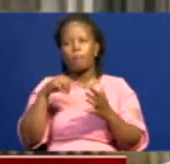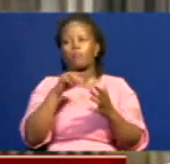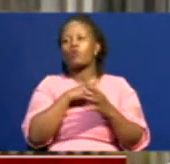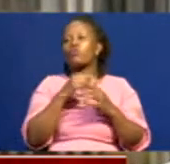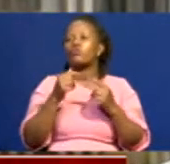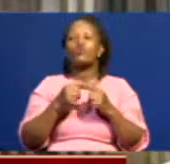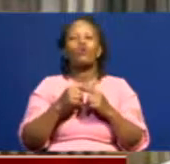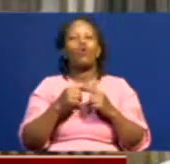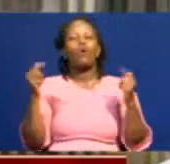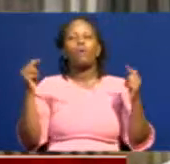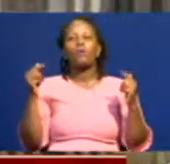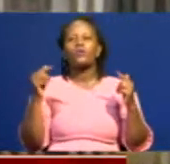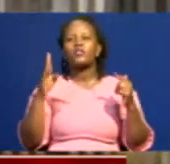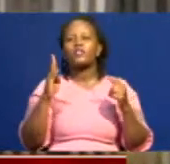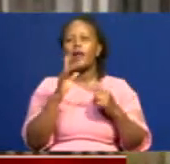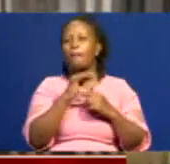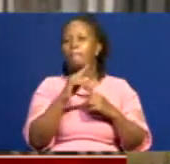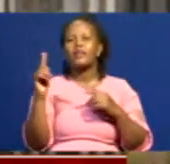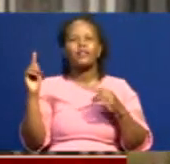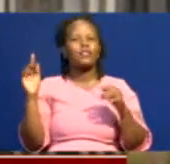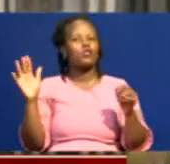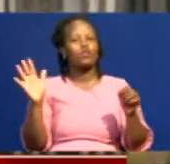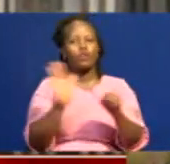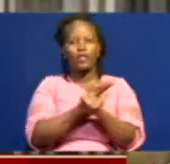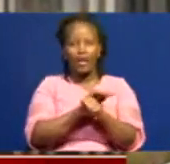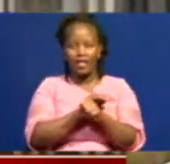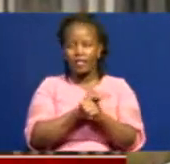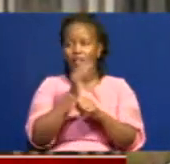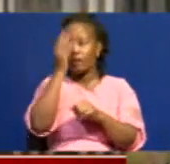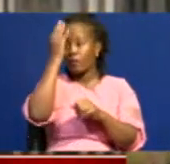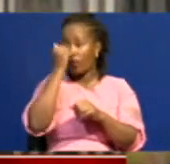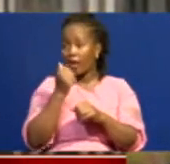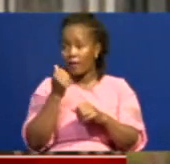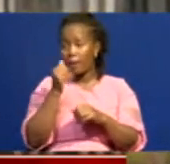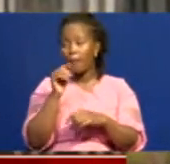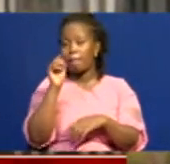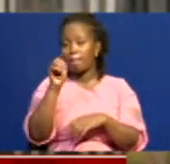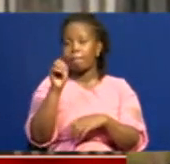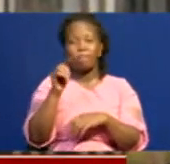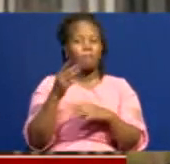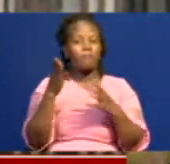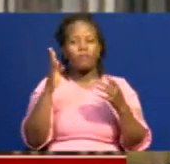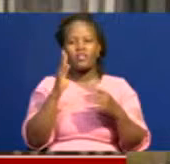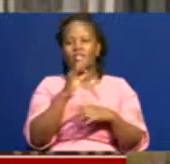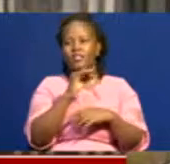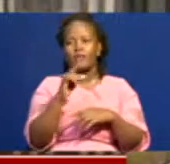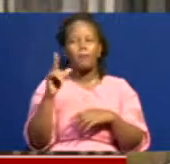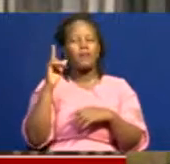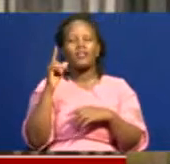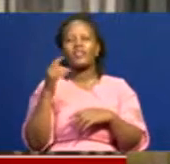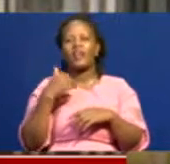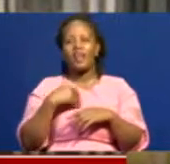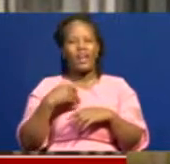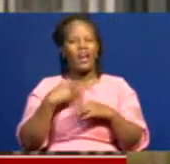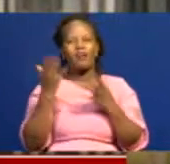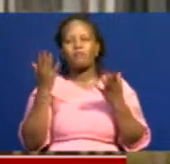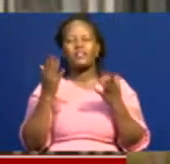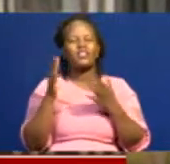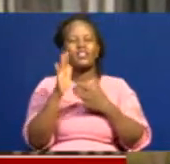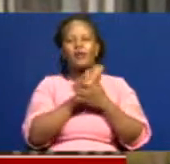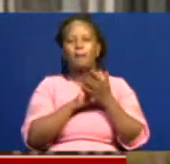totality, the fact being that actually it's very preliminary and